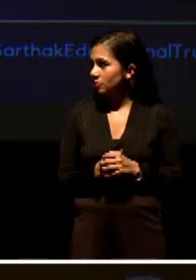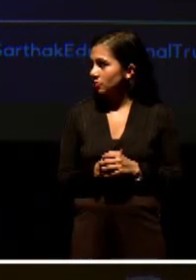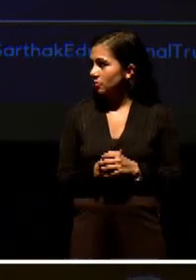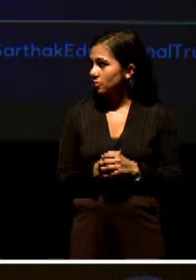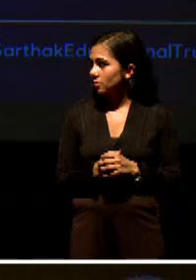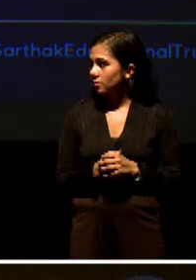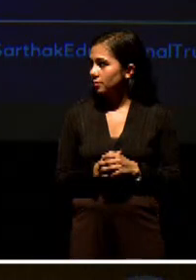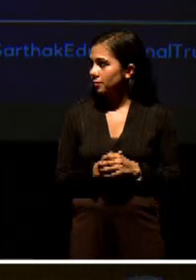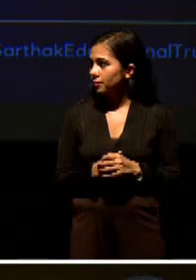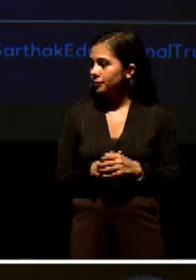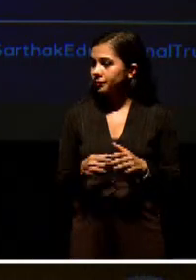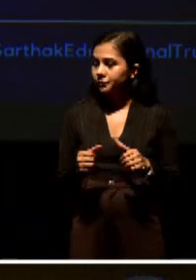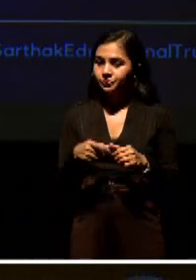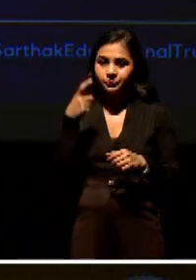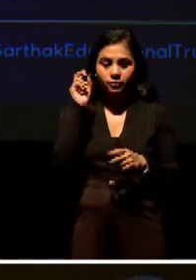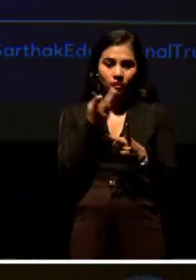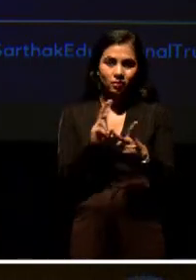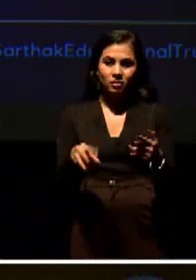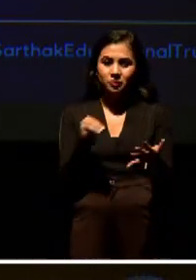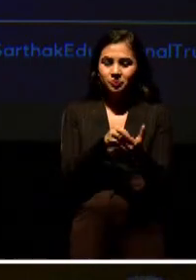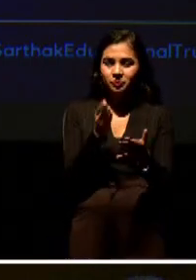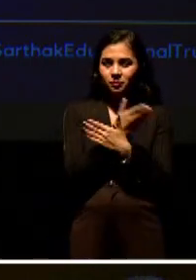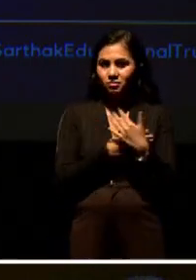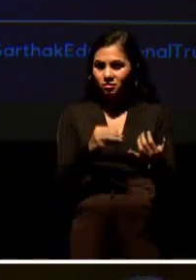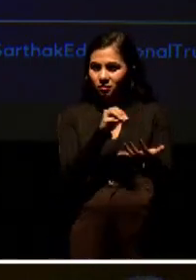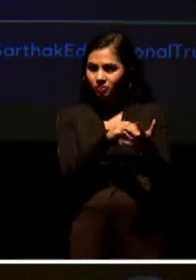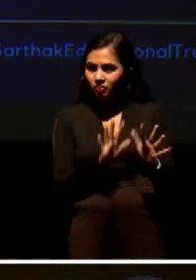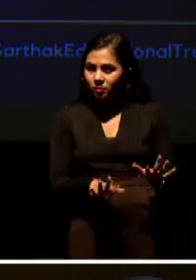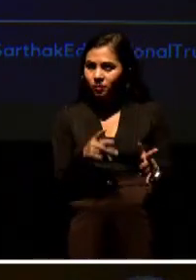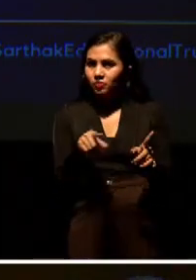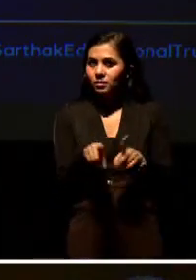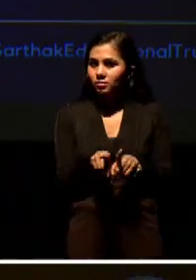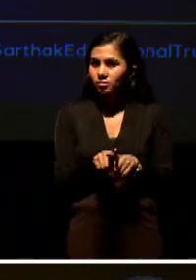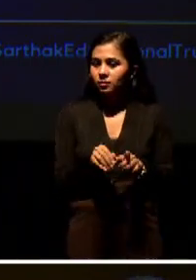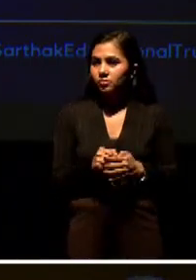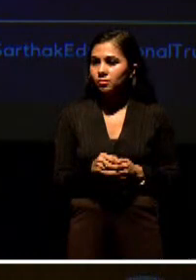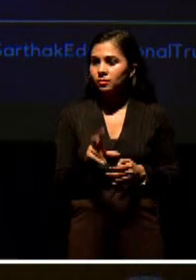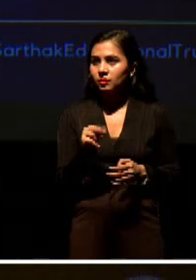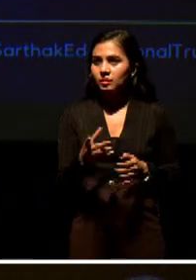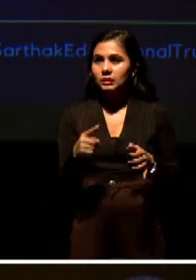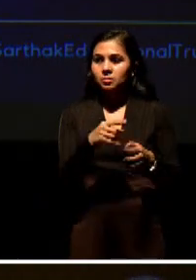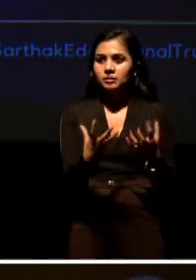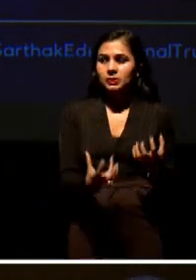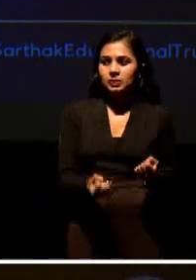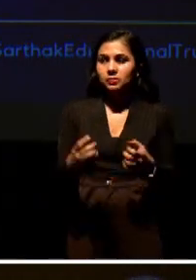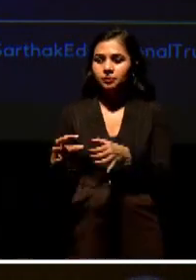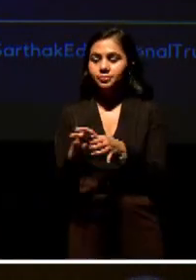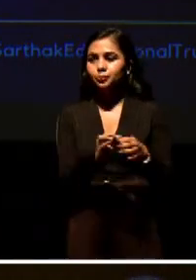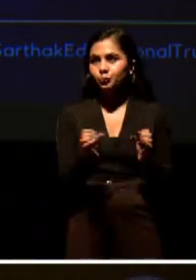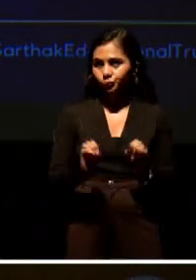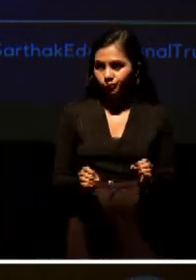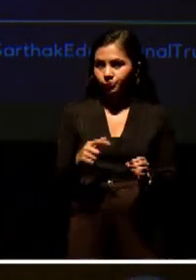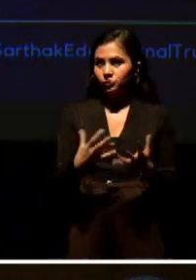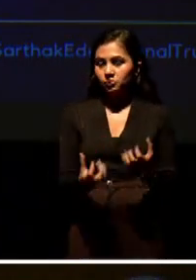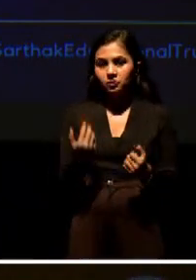devices which are given to persons with disability today under the ADP scheme, they are just not meeting their needs. So we have to